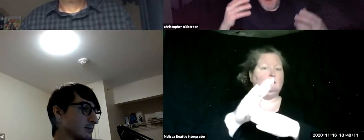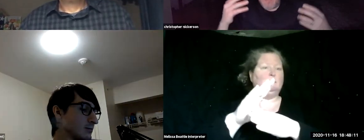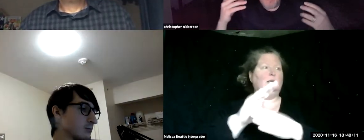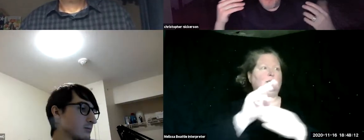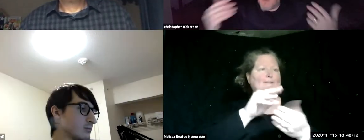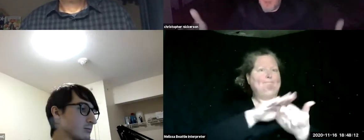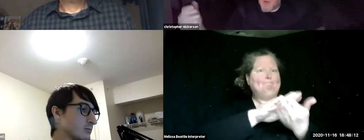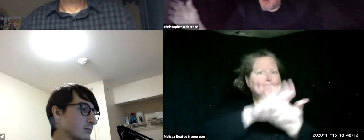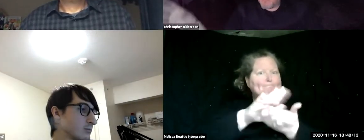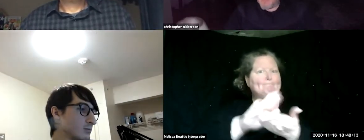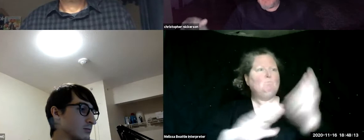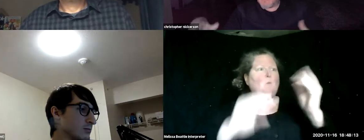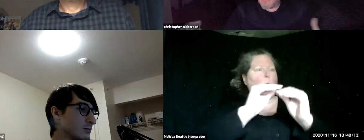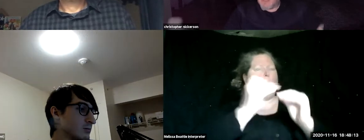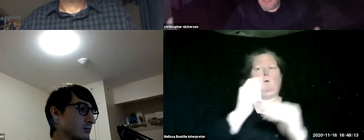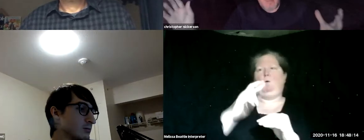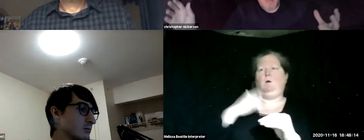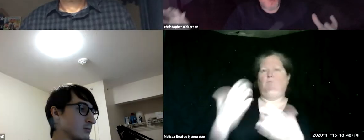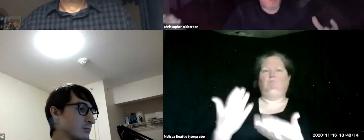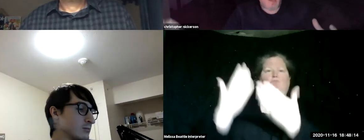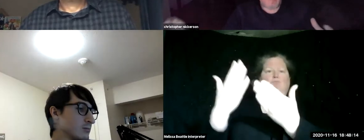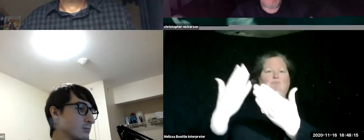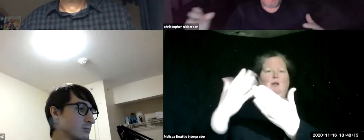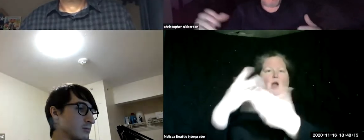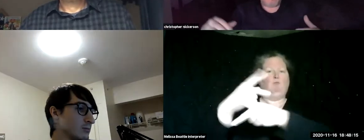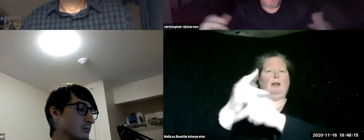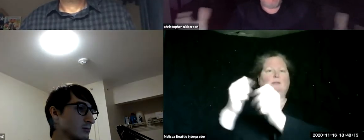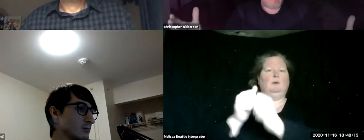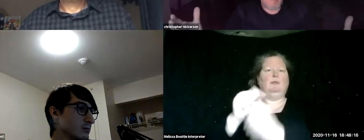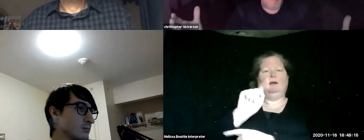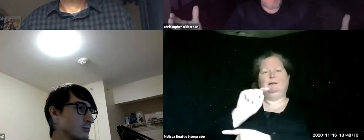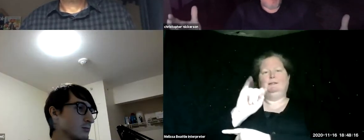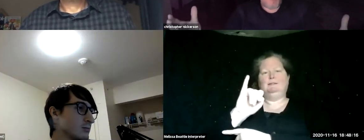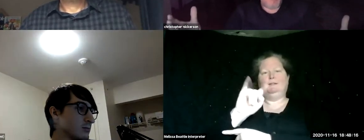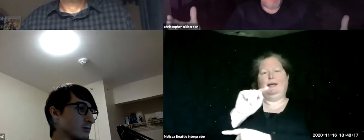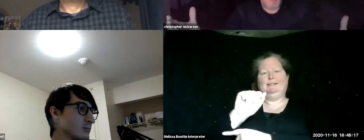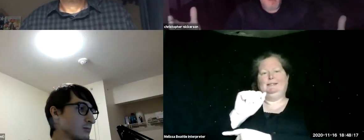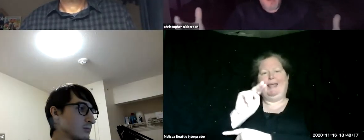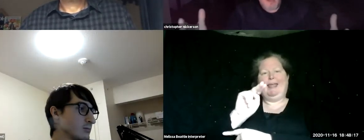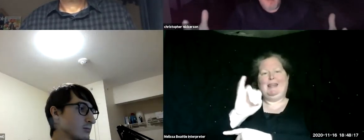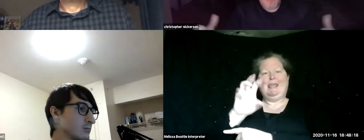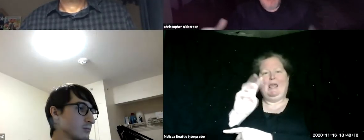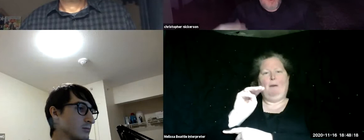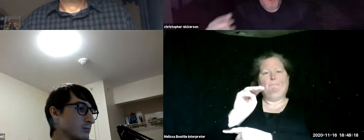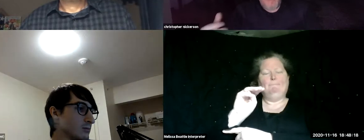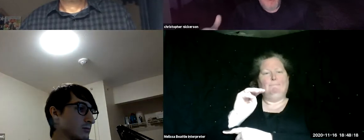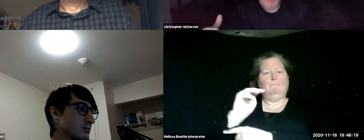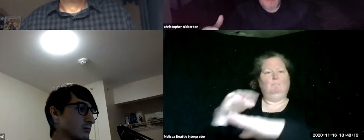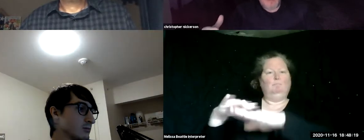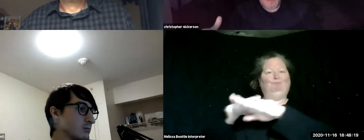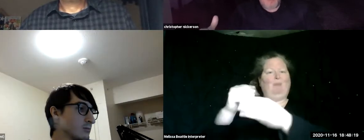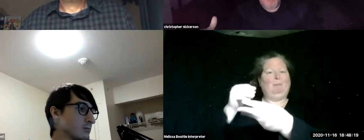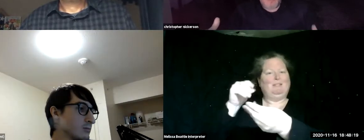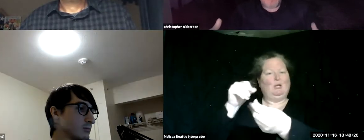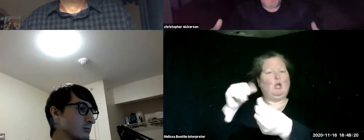or we're able to provide a product that has a titanium coating on it that's, you know, antimicrobial. I think that all of those